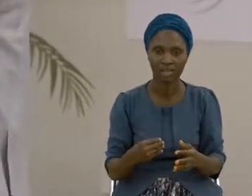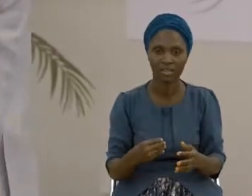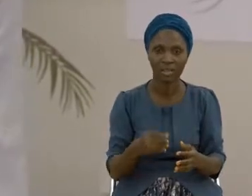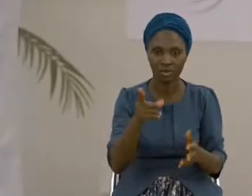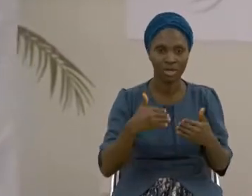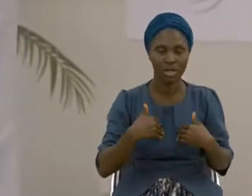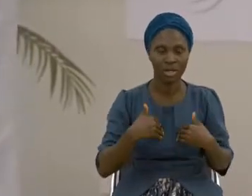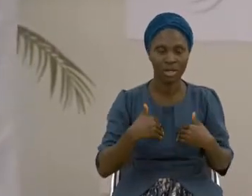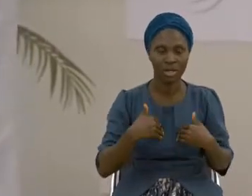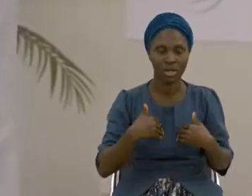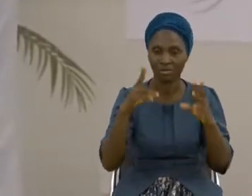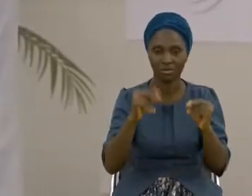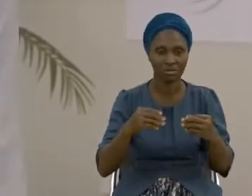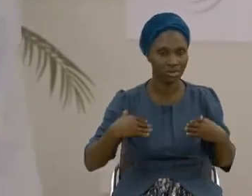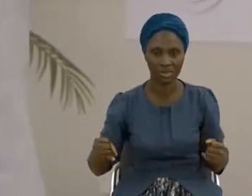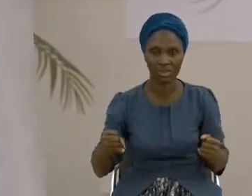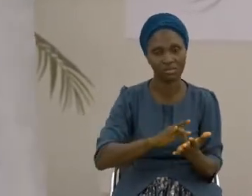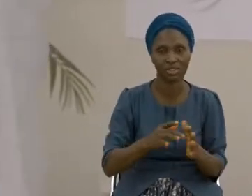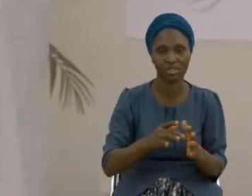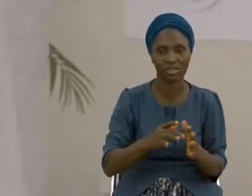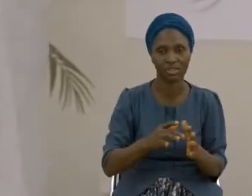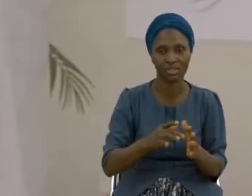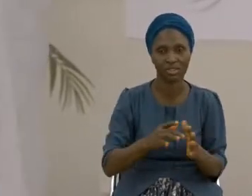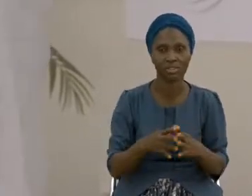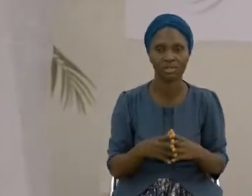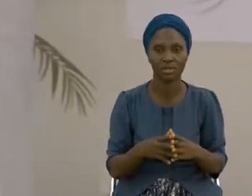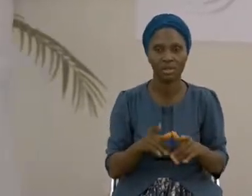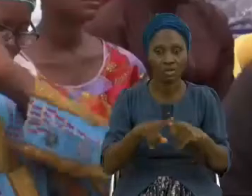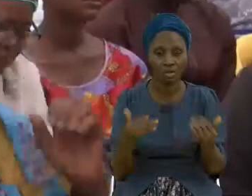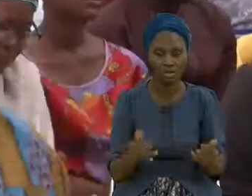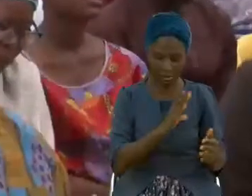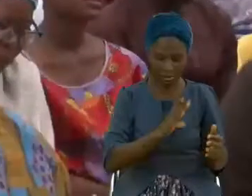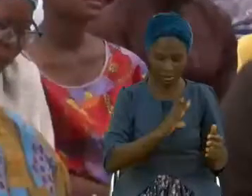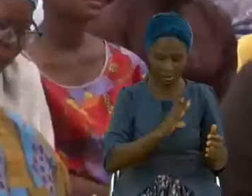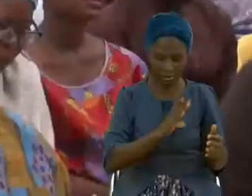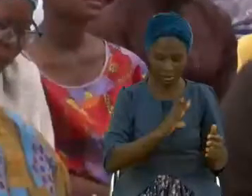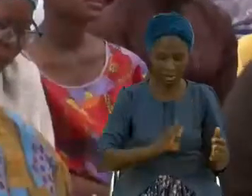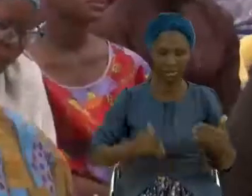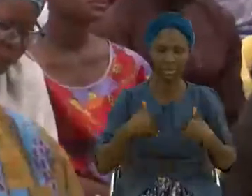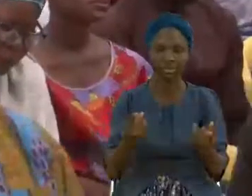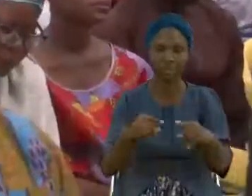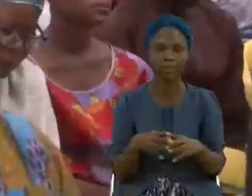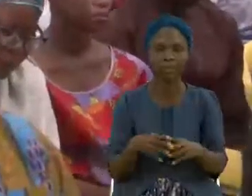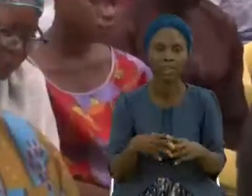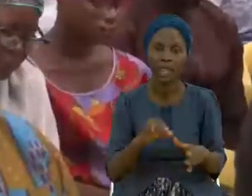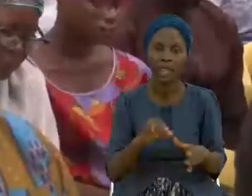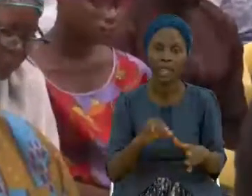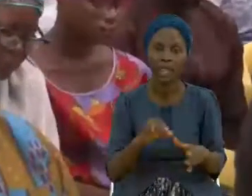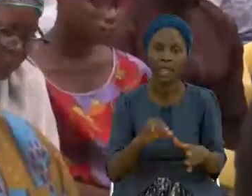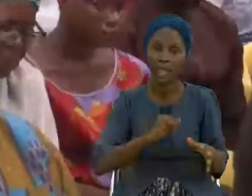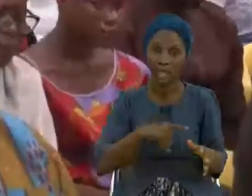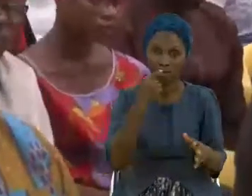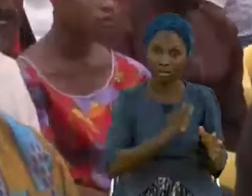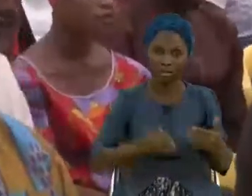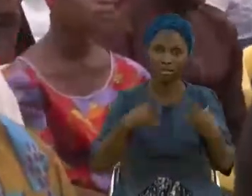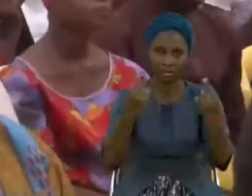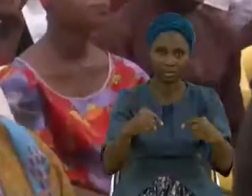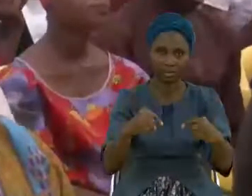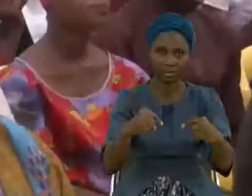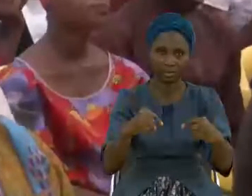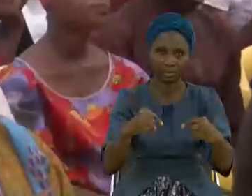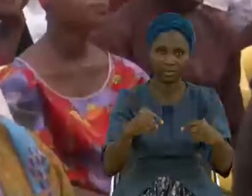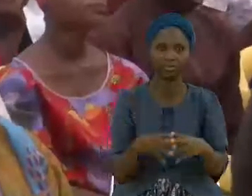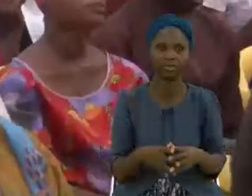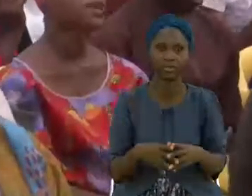but now christ has come i said christ has come the killer has come the